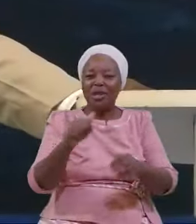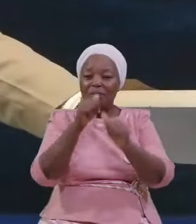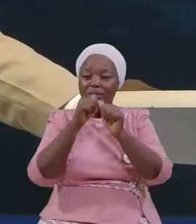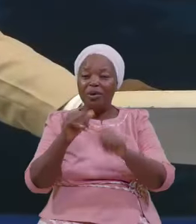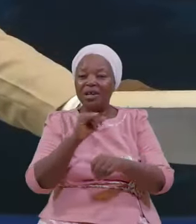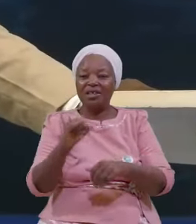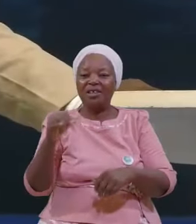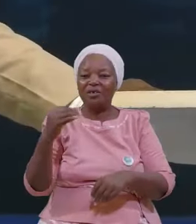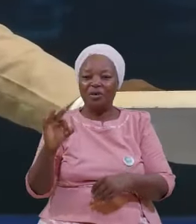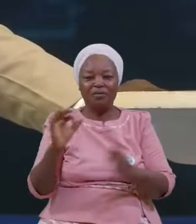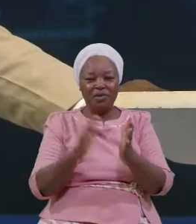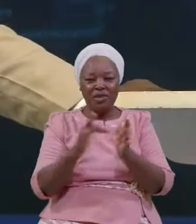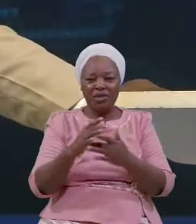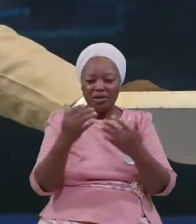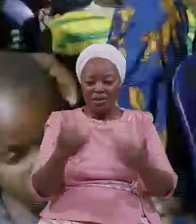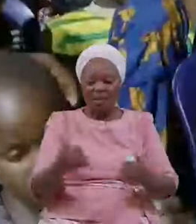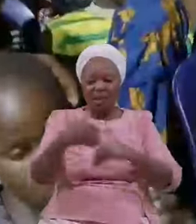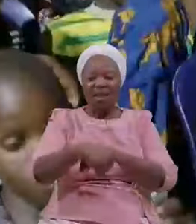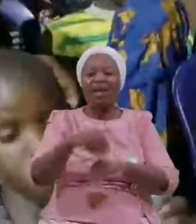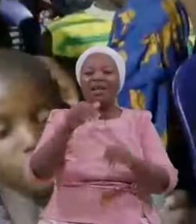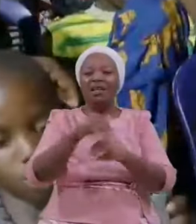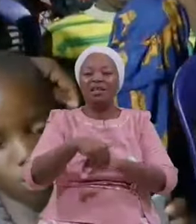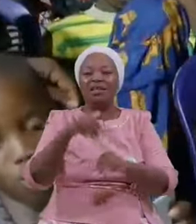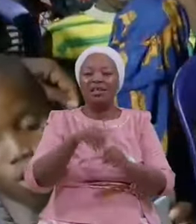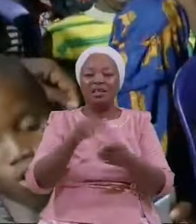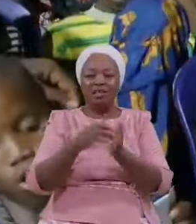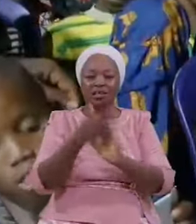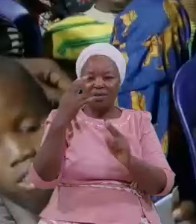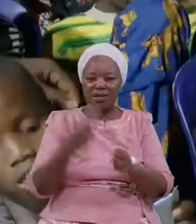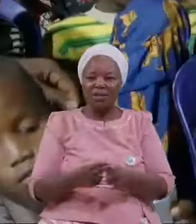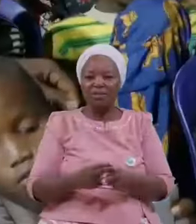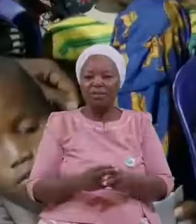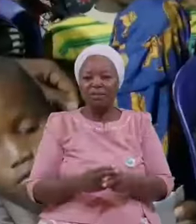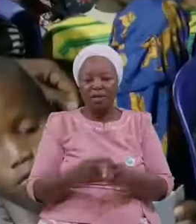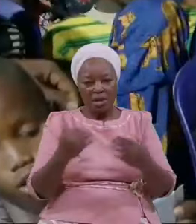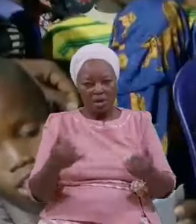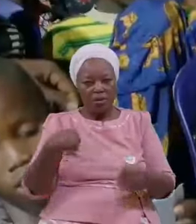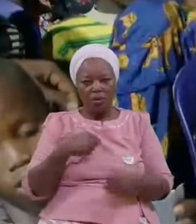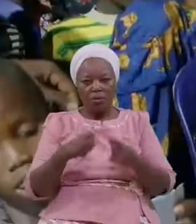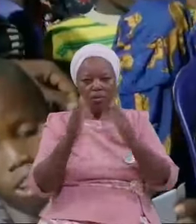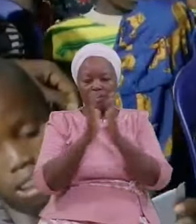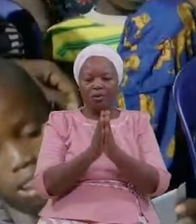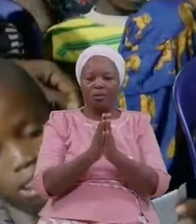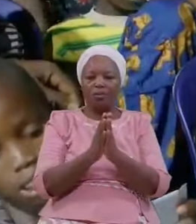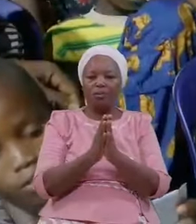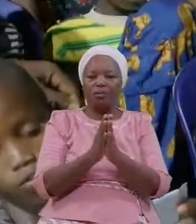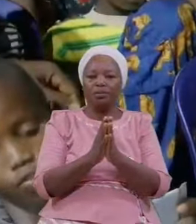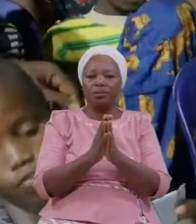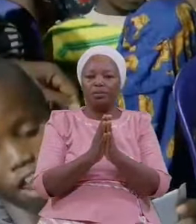Jesus tonight in Jesus' name. It's bowed. Eyes